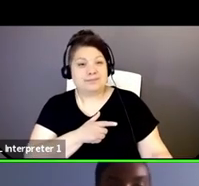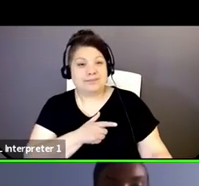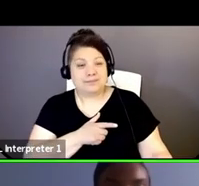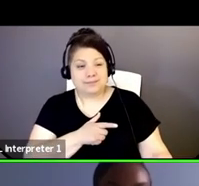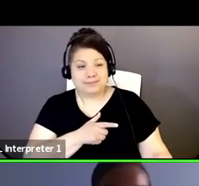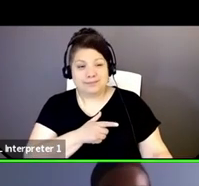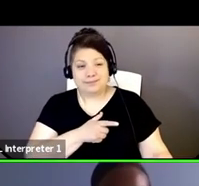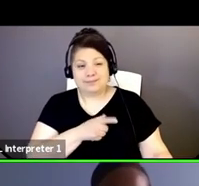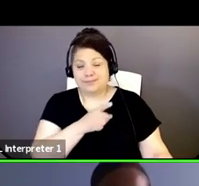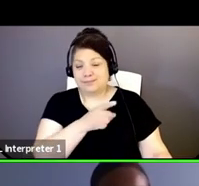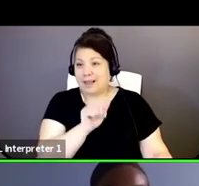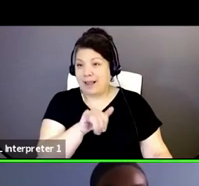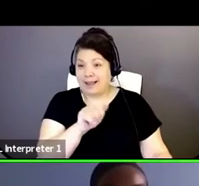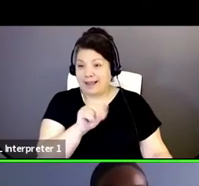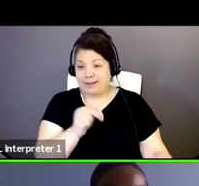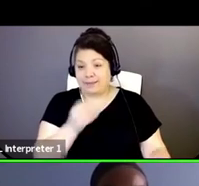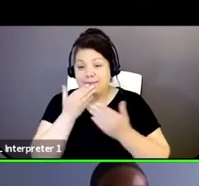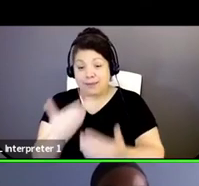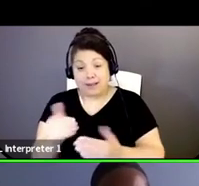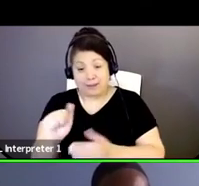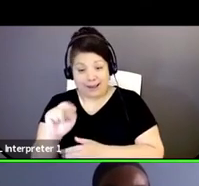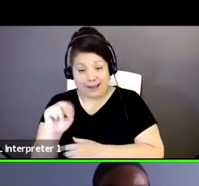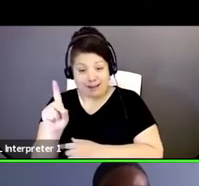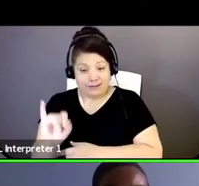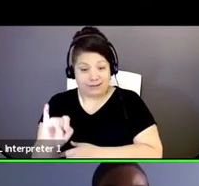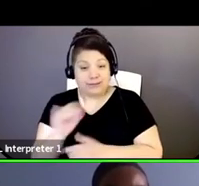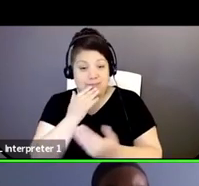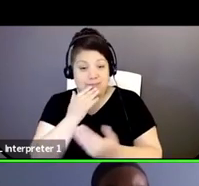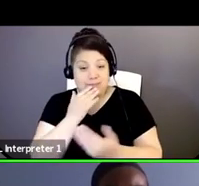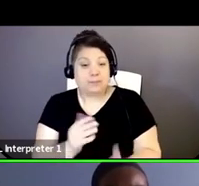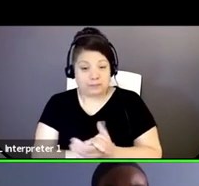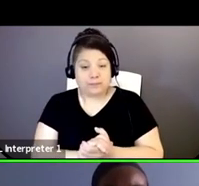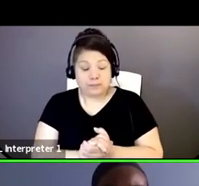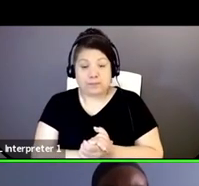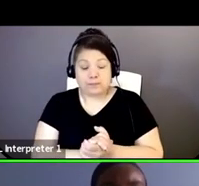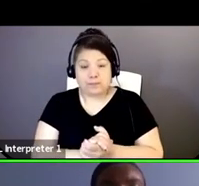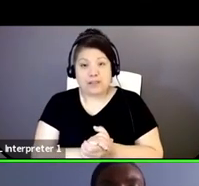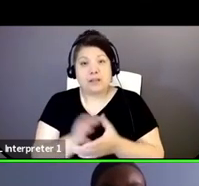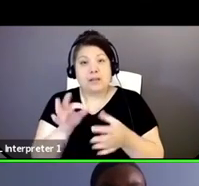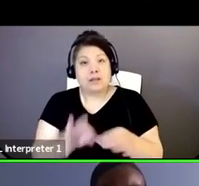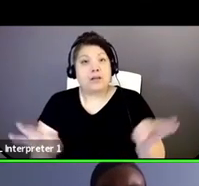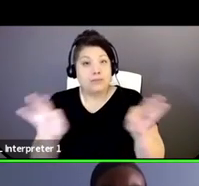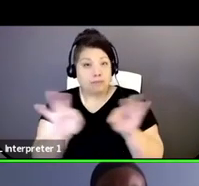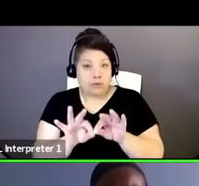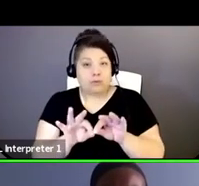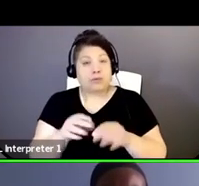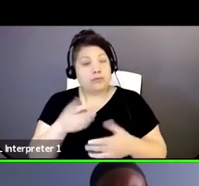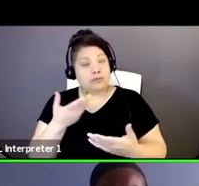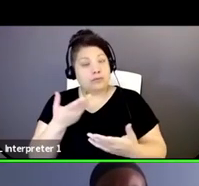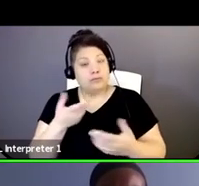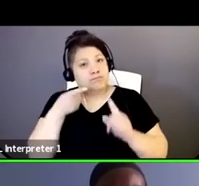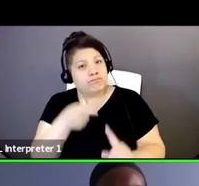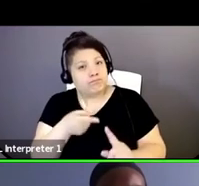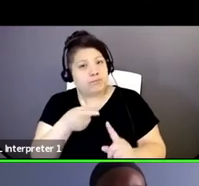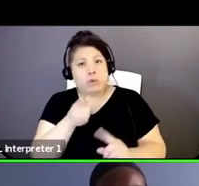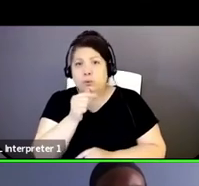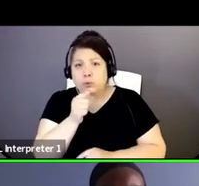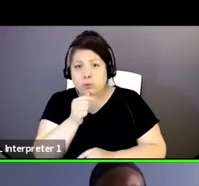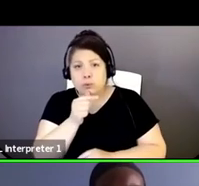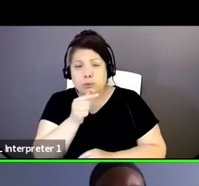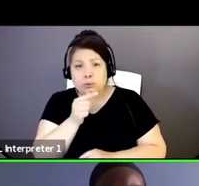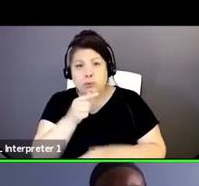Yeah, thank you so much, Andi. I think it's important to be specific about like who we are,